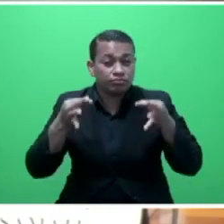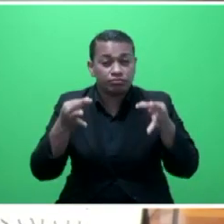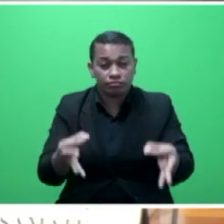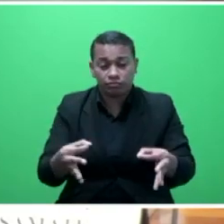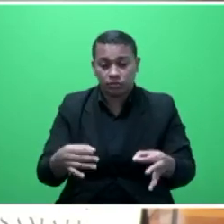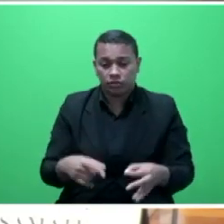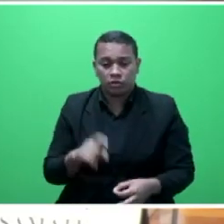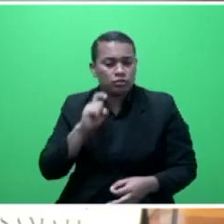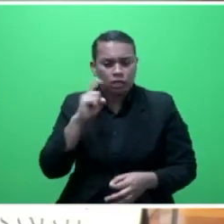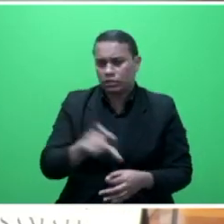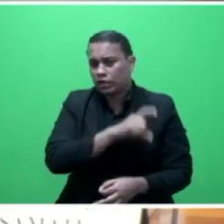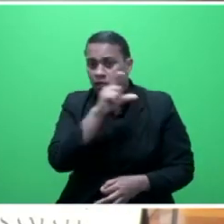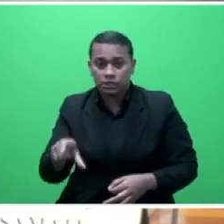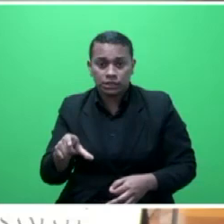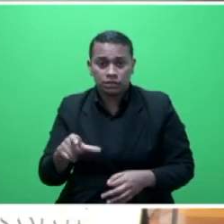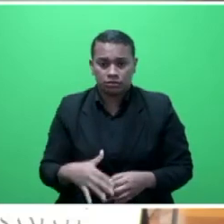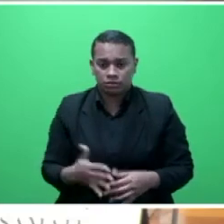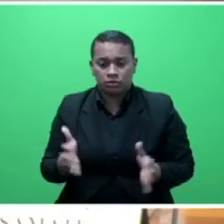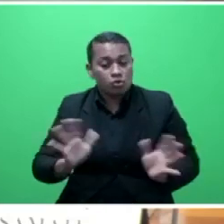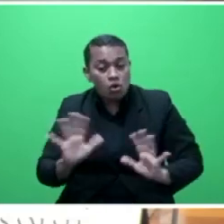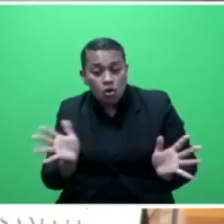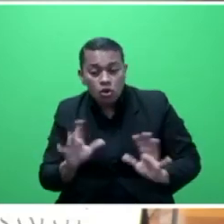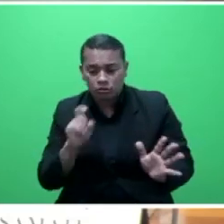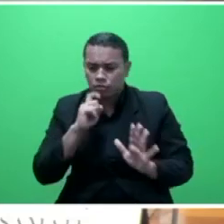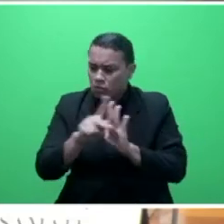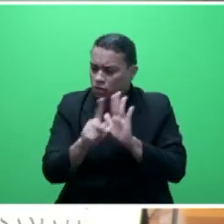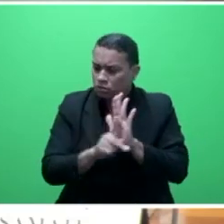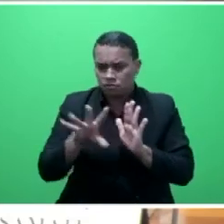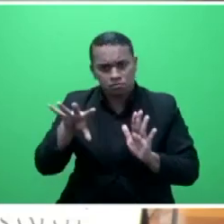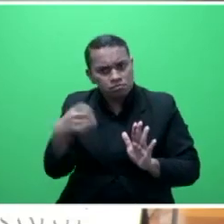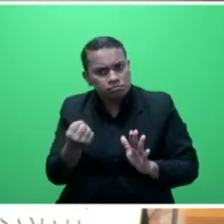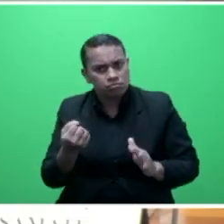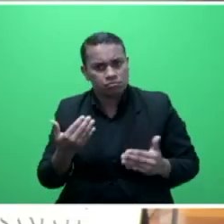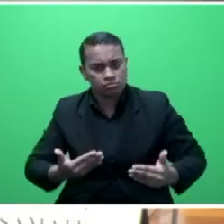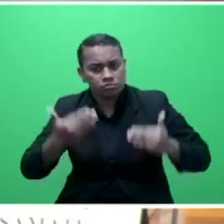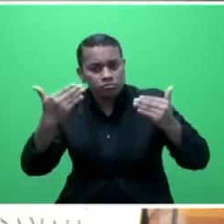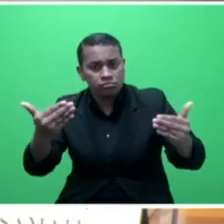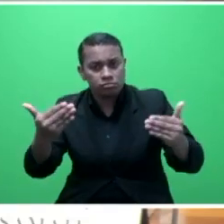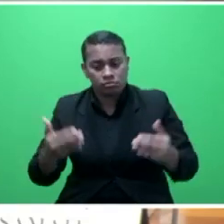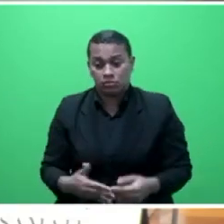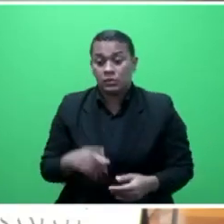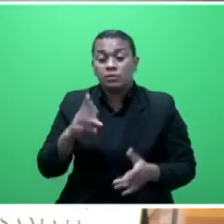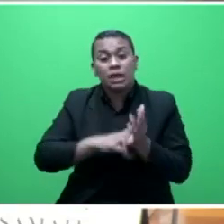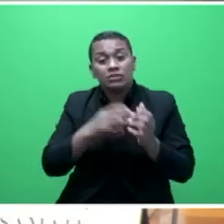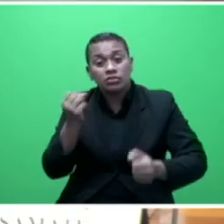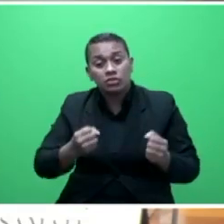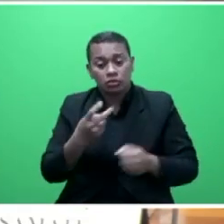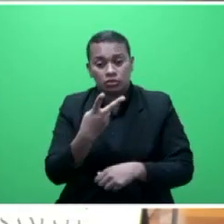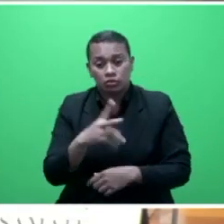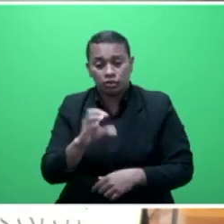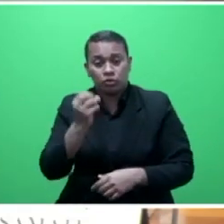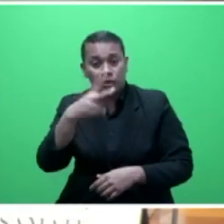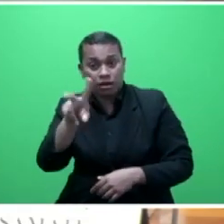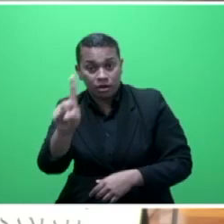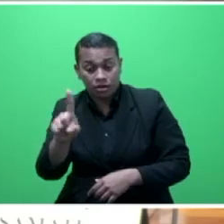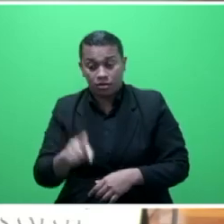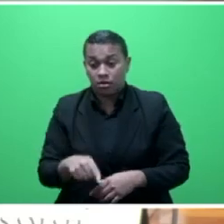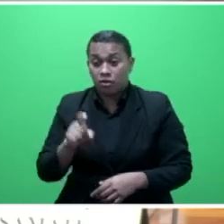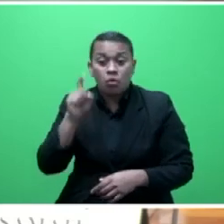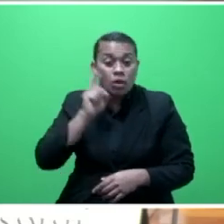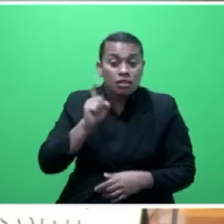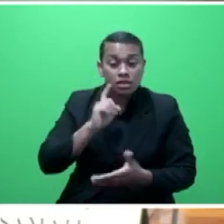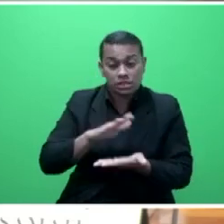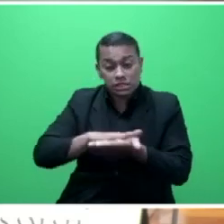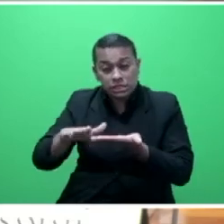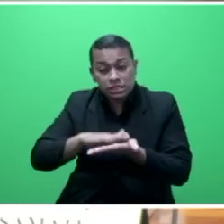disconnected. That policy will be extended to 31 March 2021. To incentivize investments in water infrastructure,